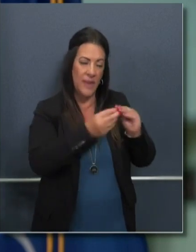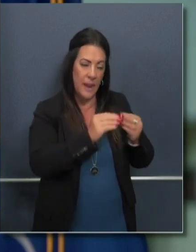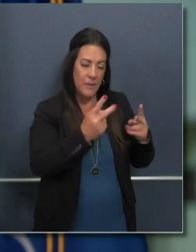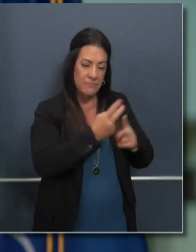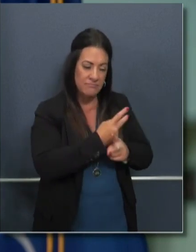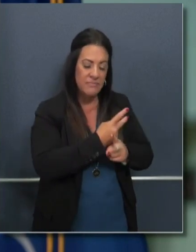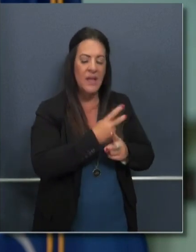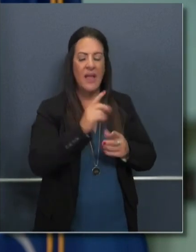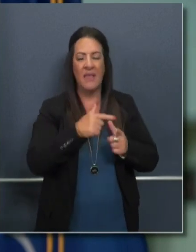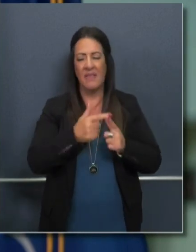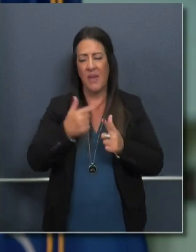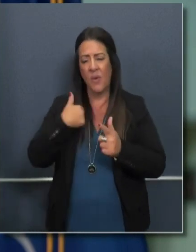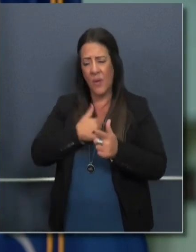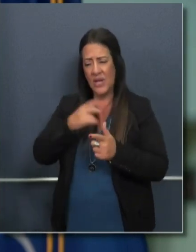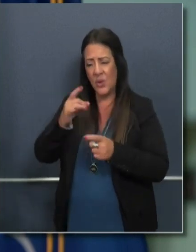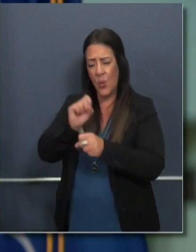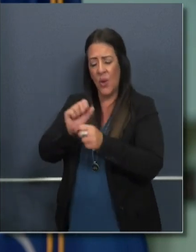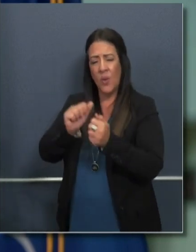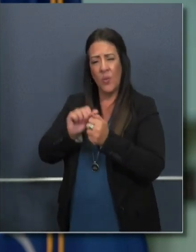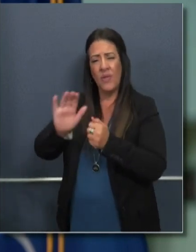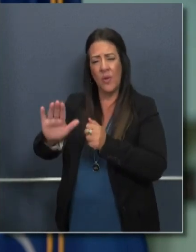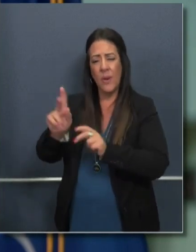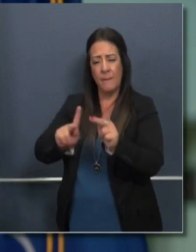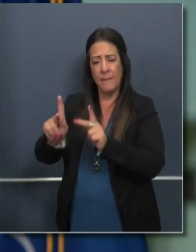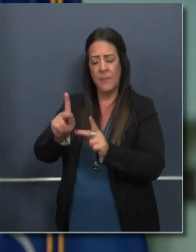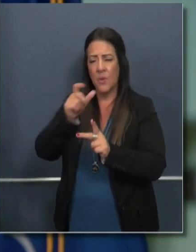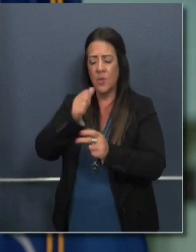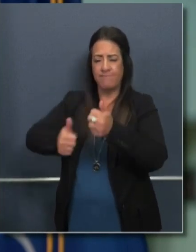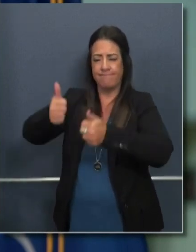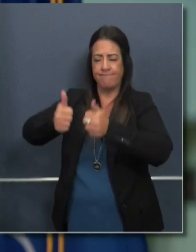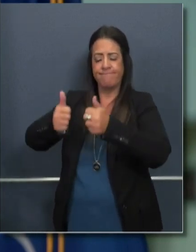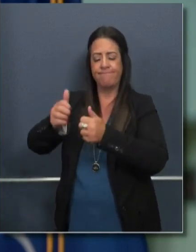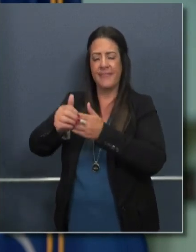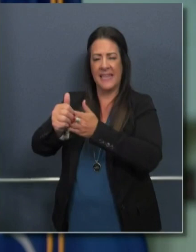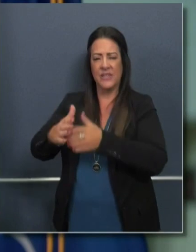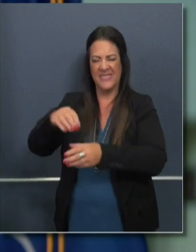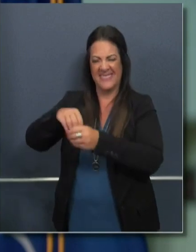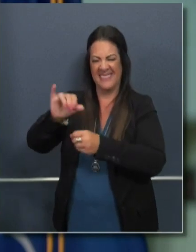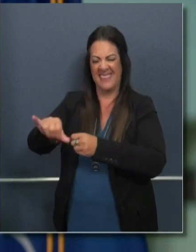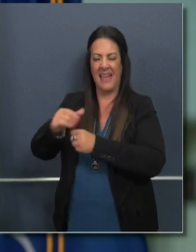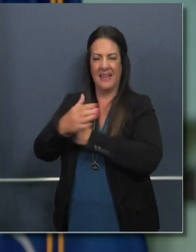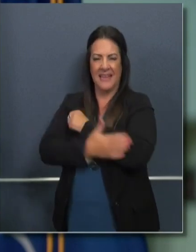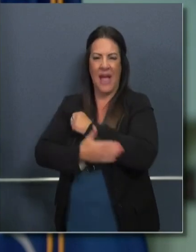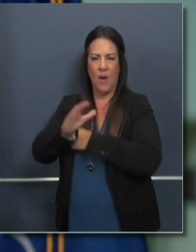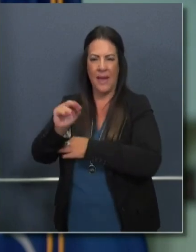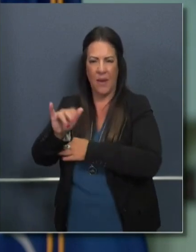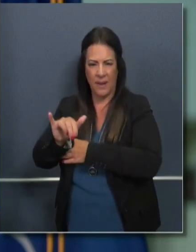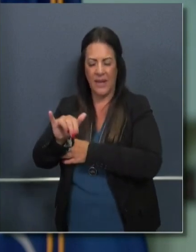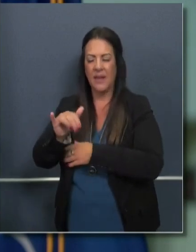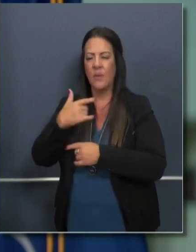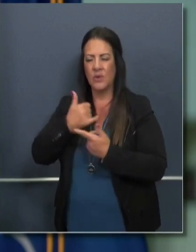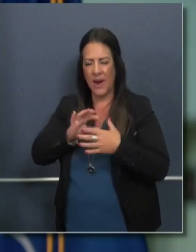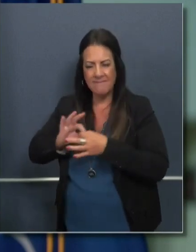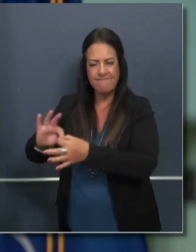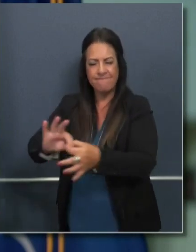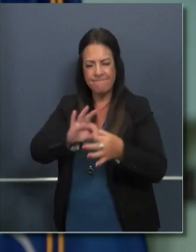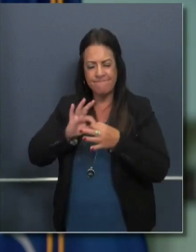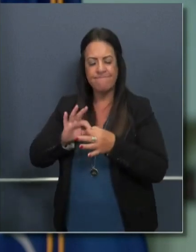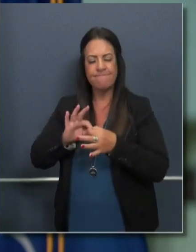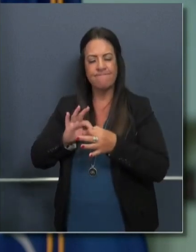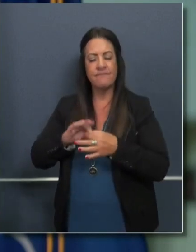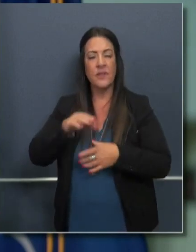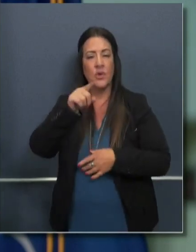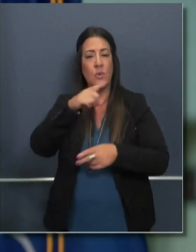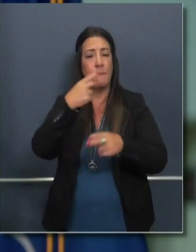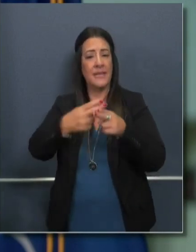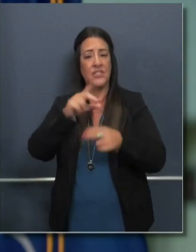of local elected officials, health officers in particular, that are working in the spirit of collaboration. And you point out LA,